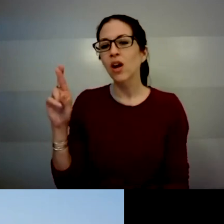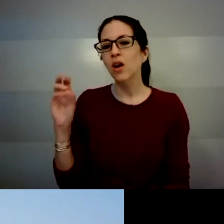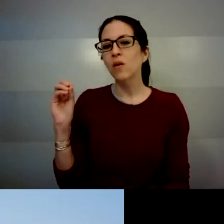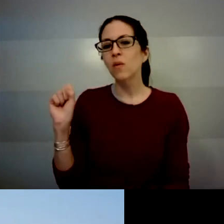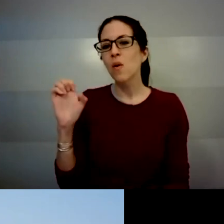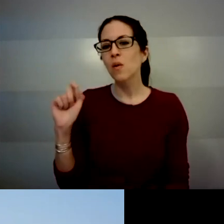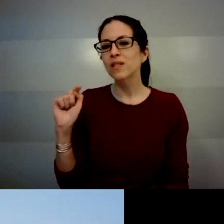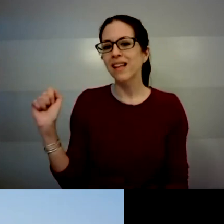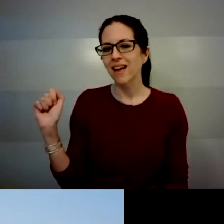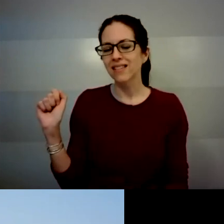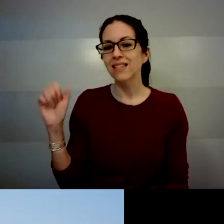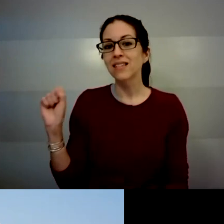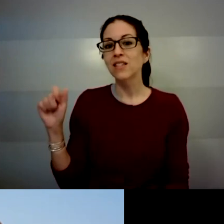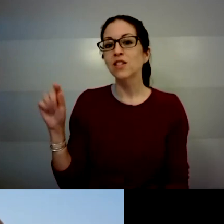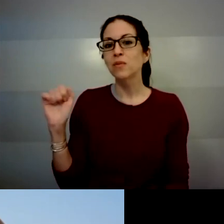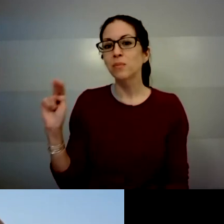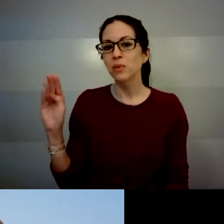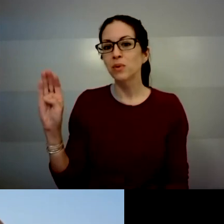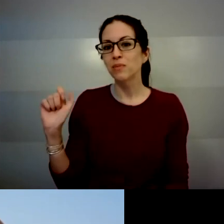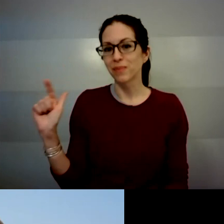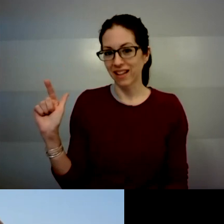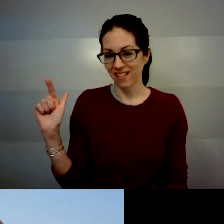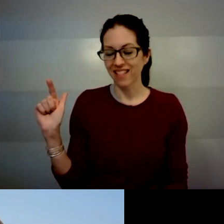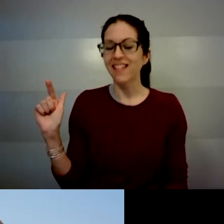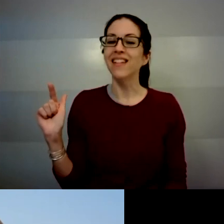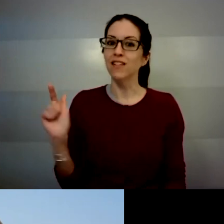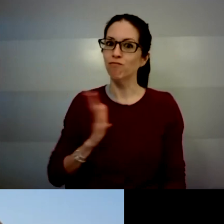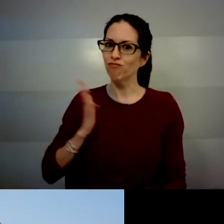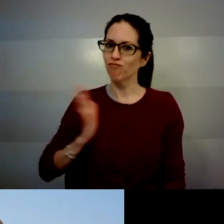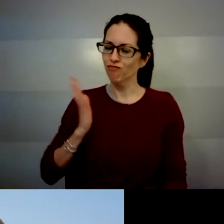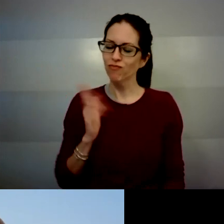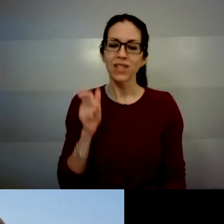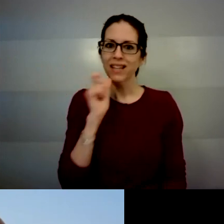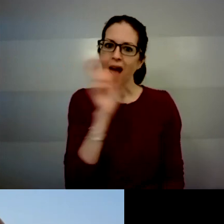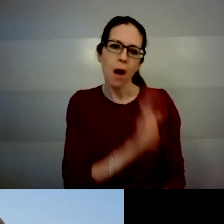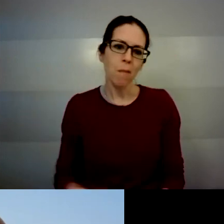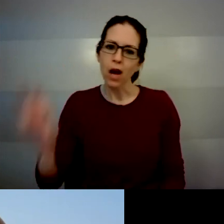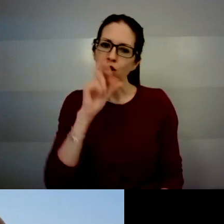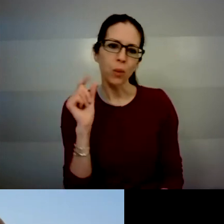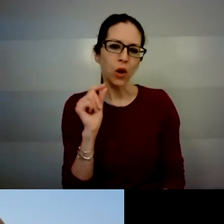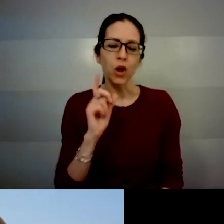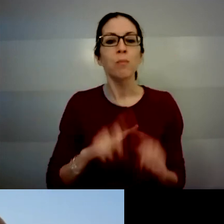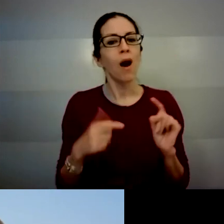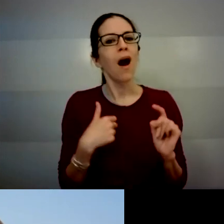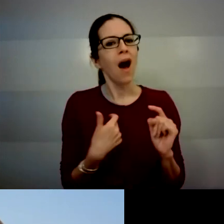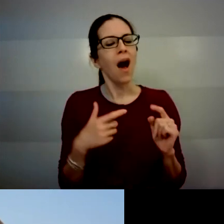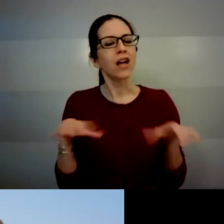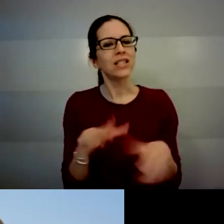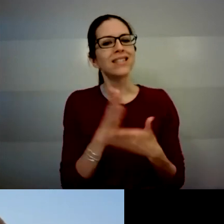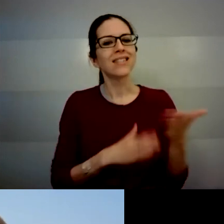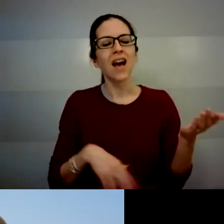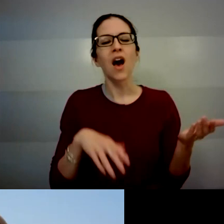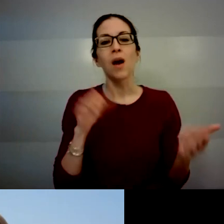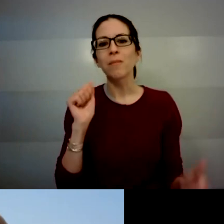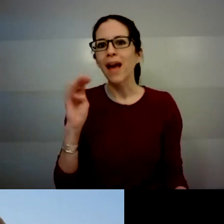spoonbill. I know it's not a migratory bird, but I just had the pleasure of doing some Amazonia programs earlier this year. And that rosette